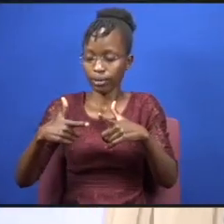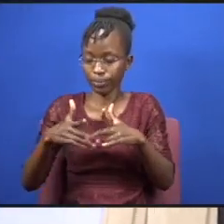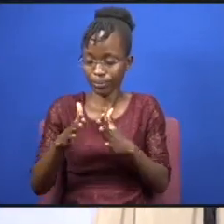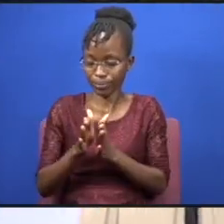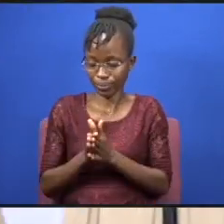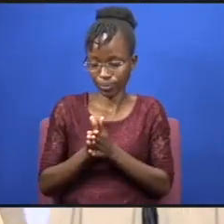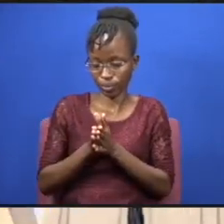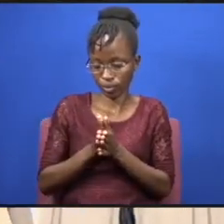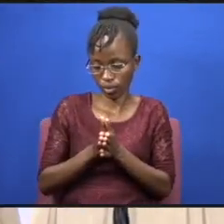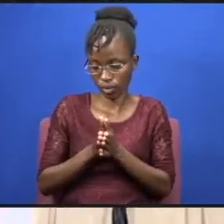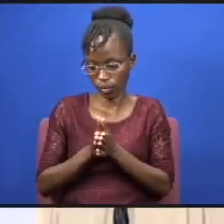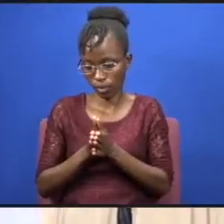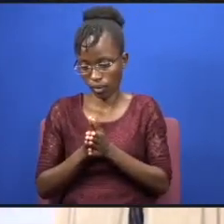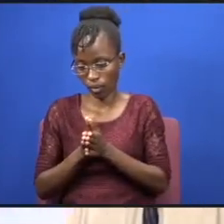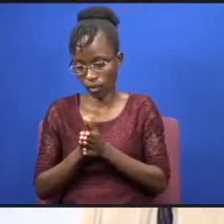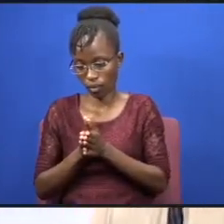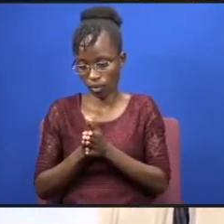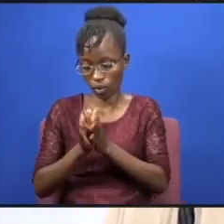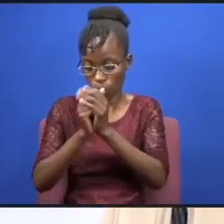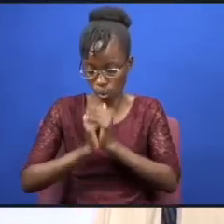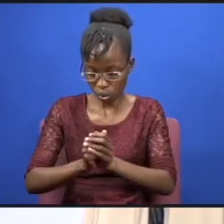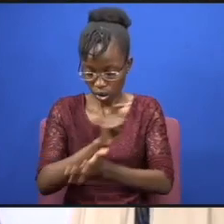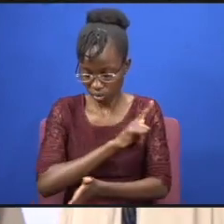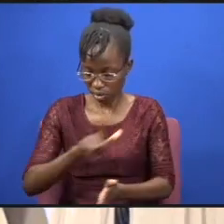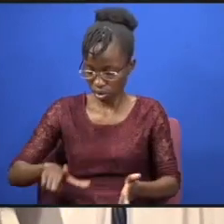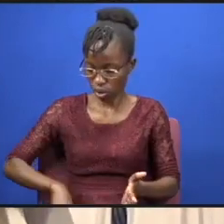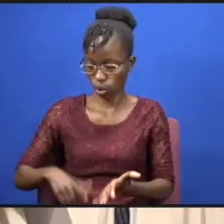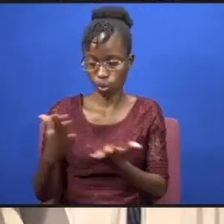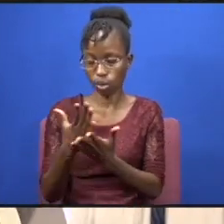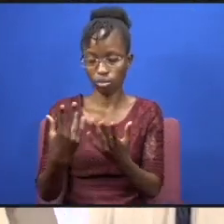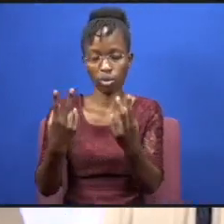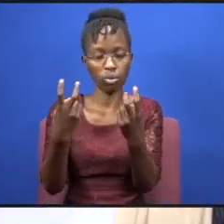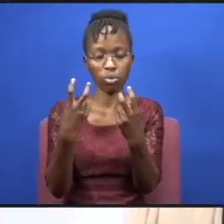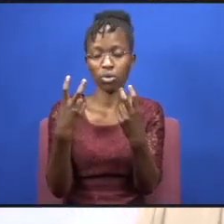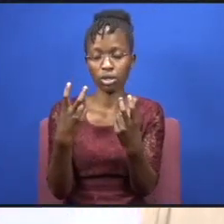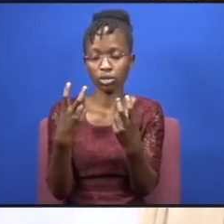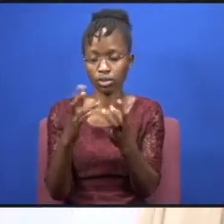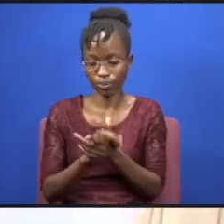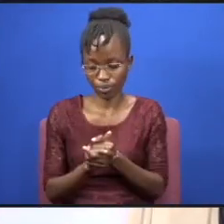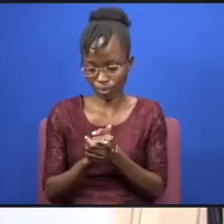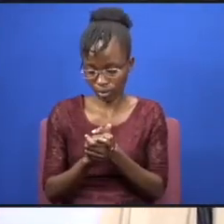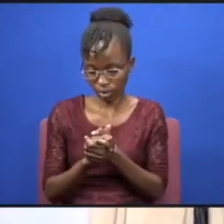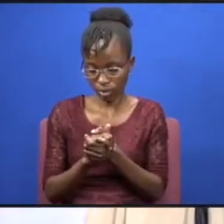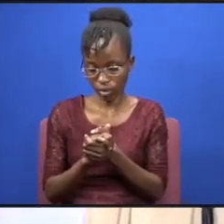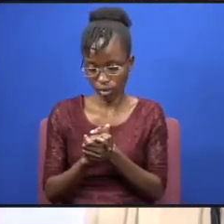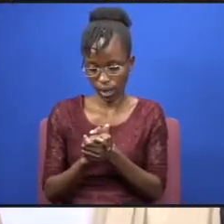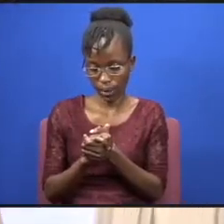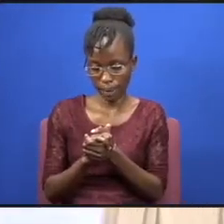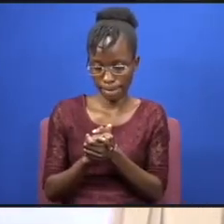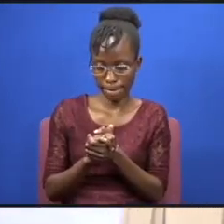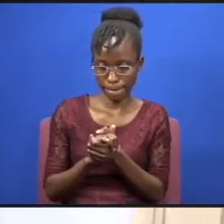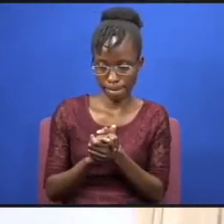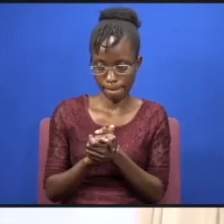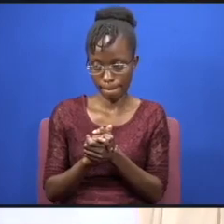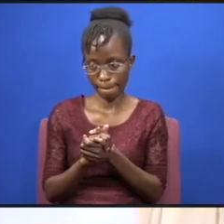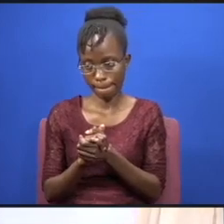Come on, right there in that bed, in that sitting room, in that office where you're listening to us.